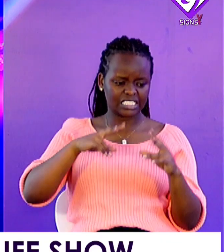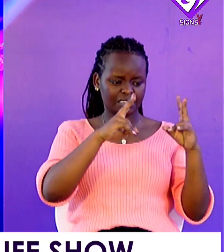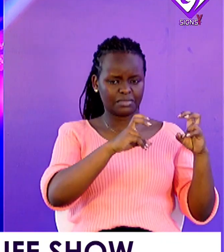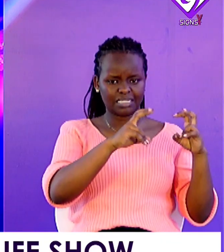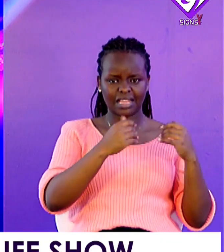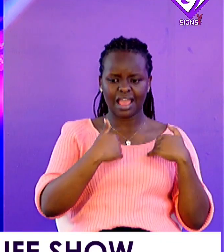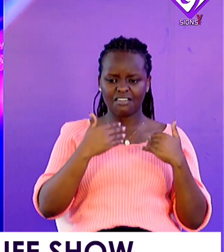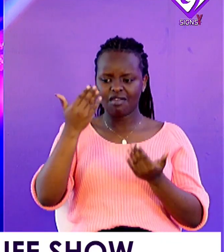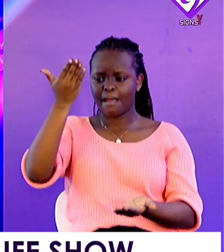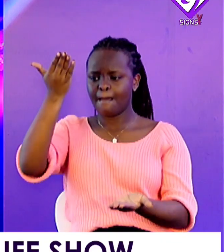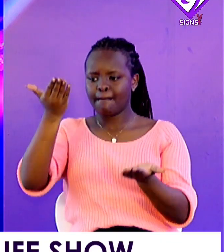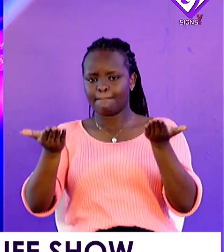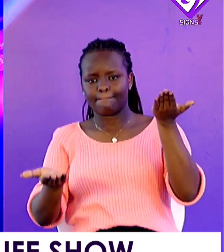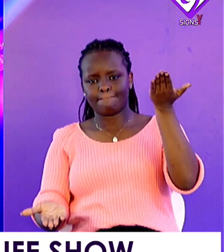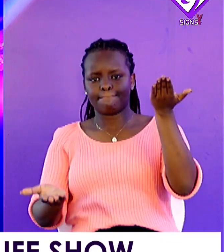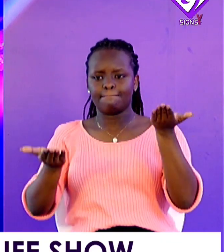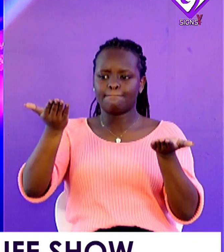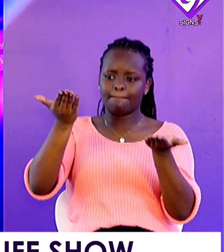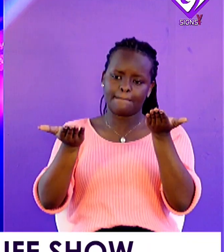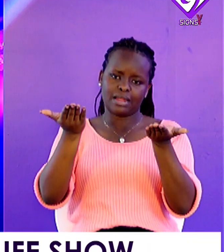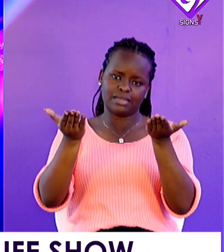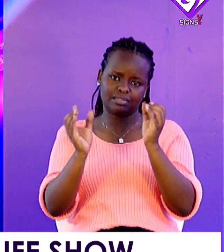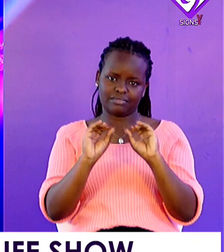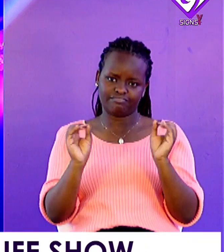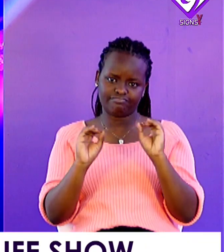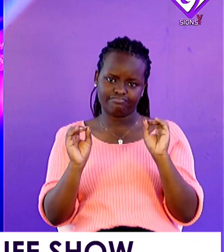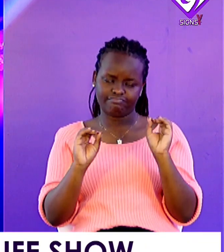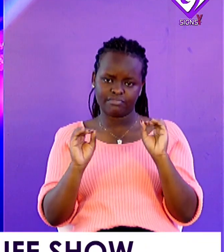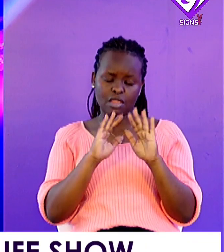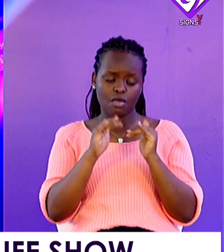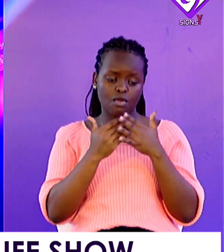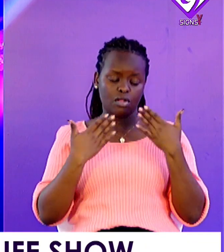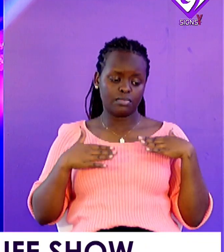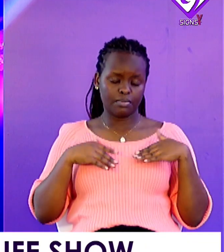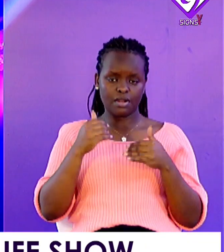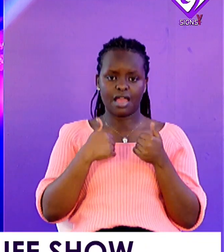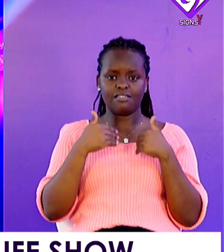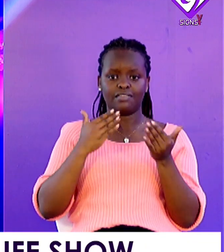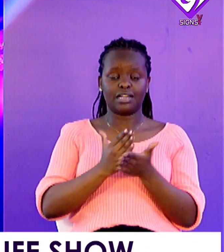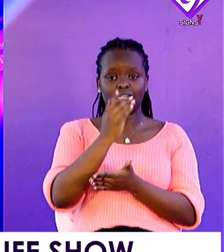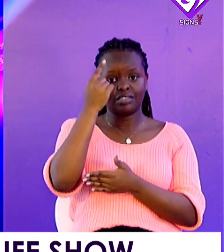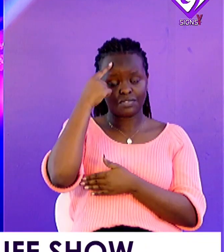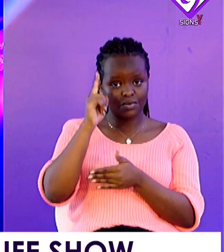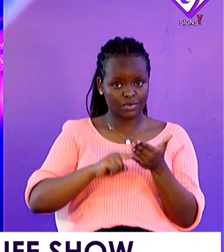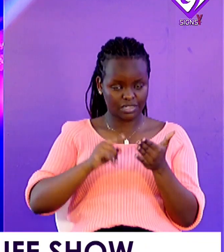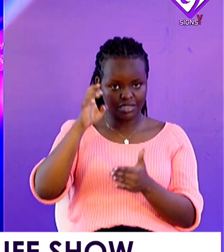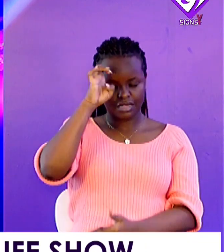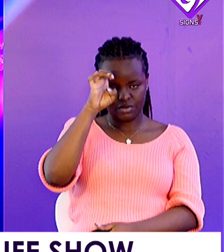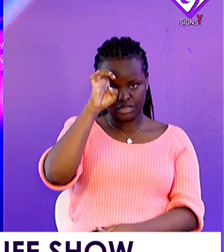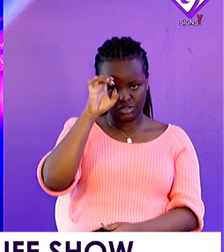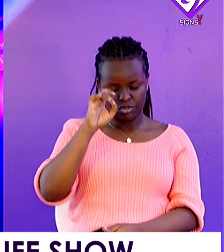that is not good, because everyone has a right to education, and also a right